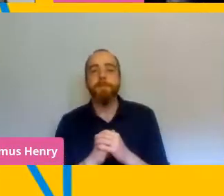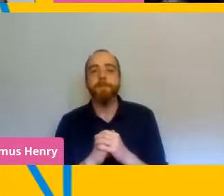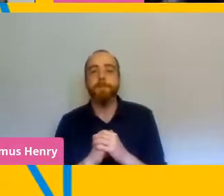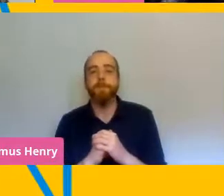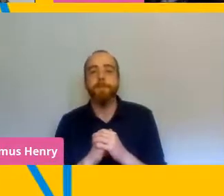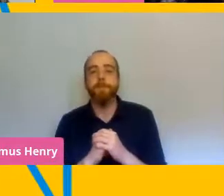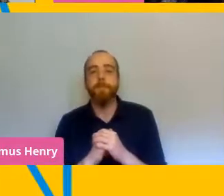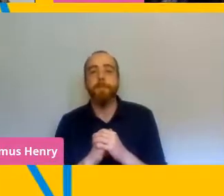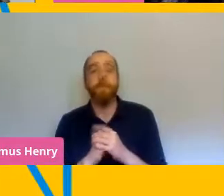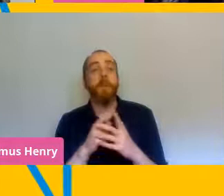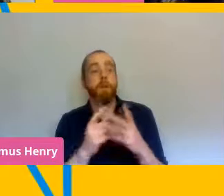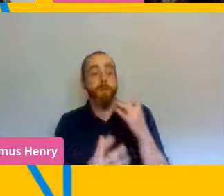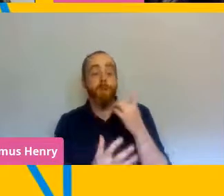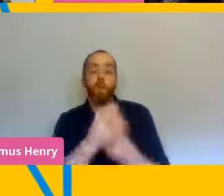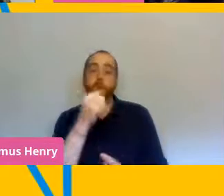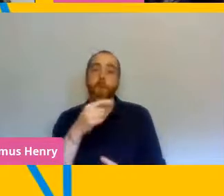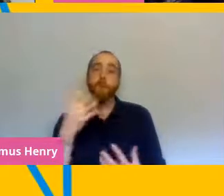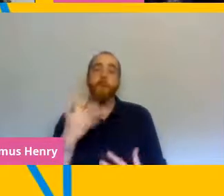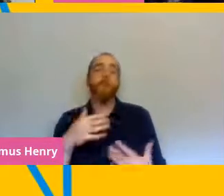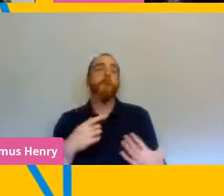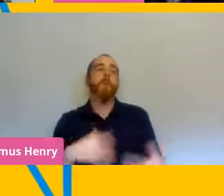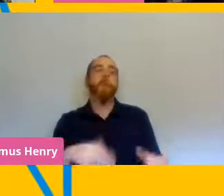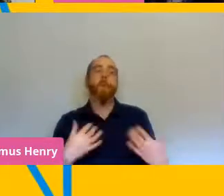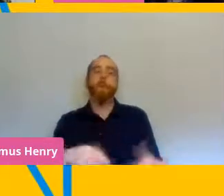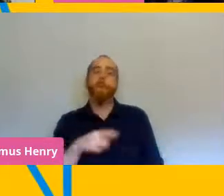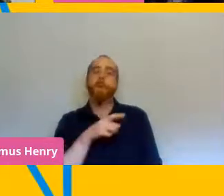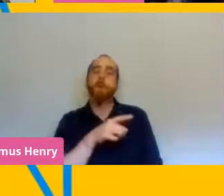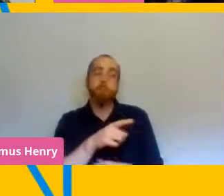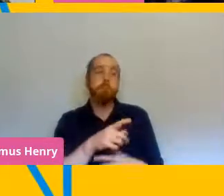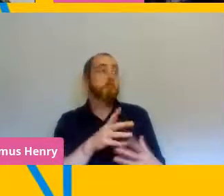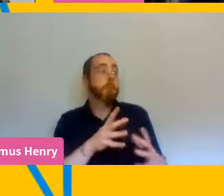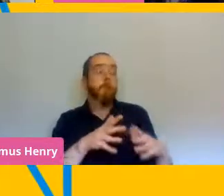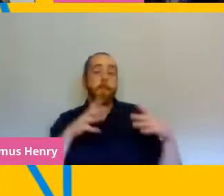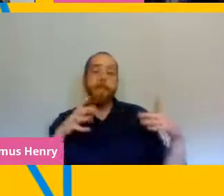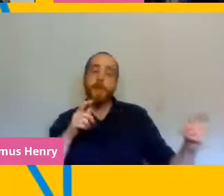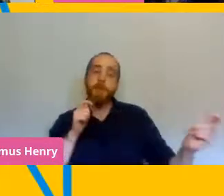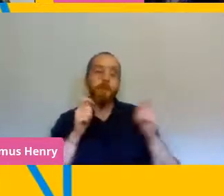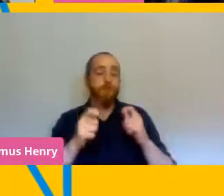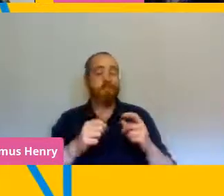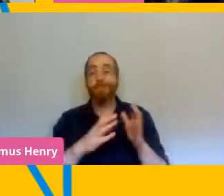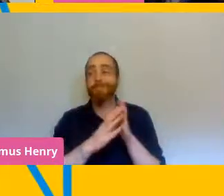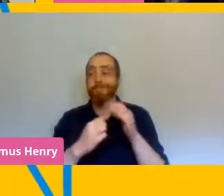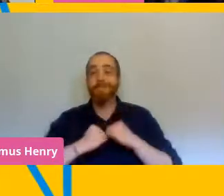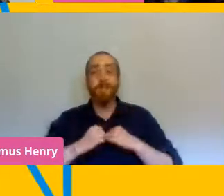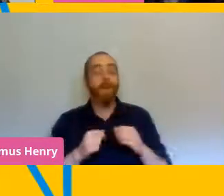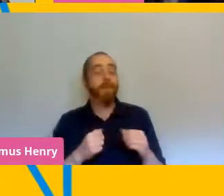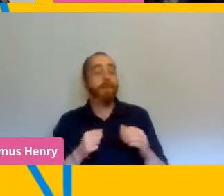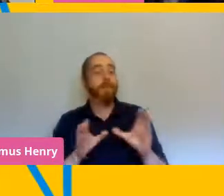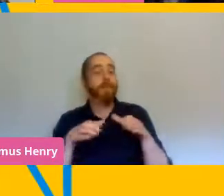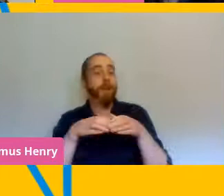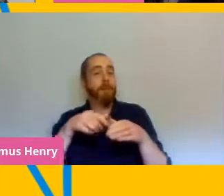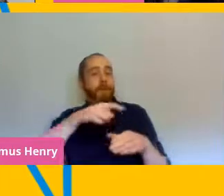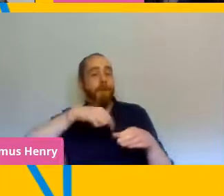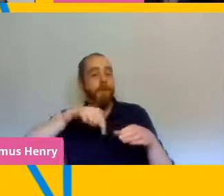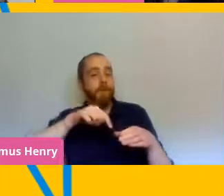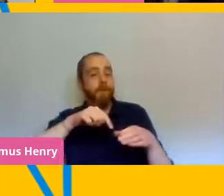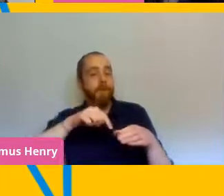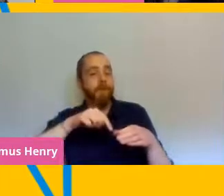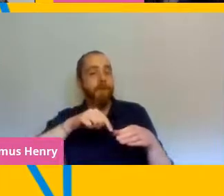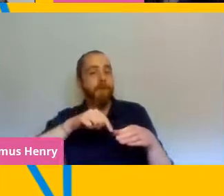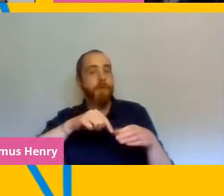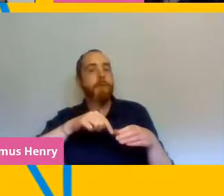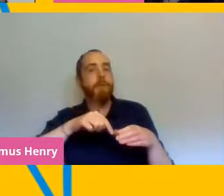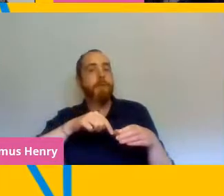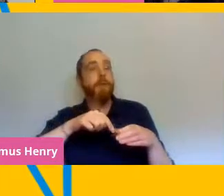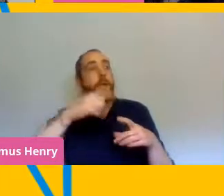But what we won was massive. It made a big difference to people in my department, and I think we won better contracts for about